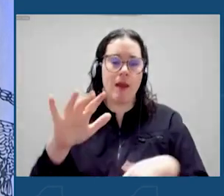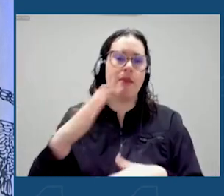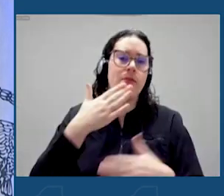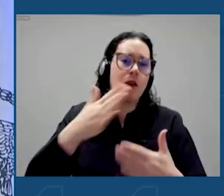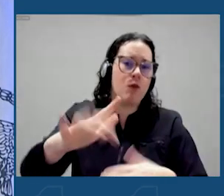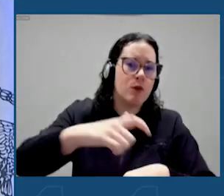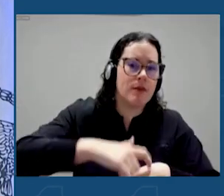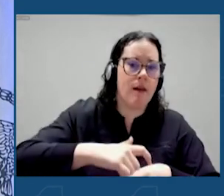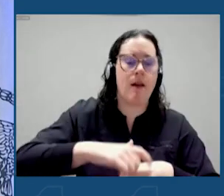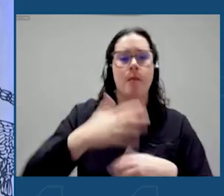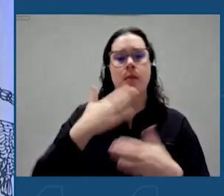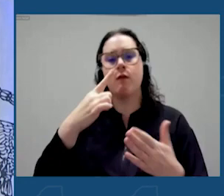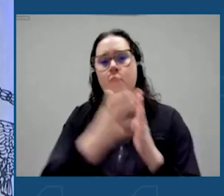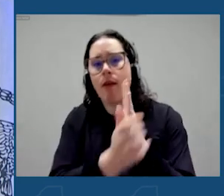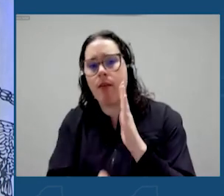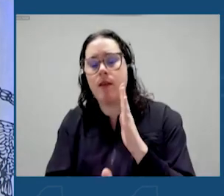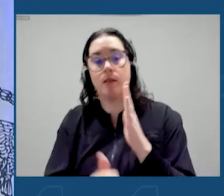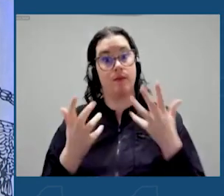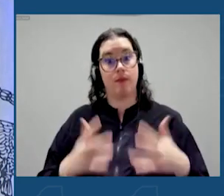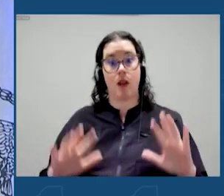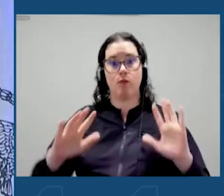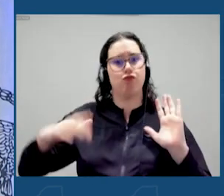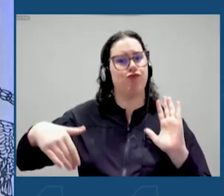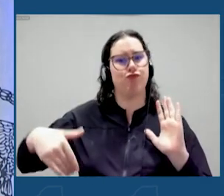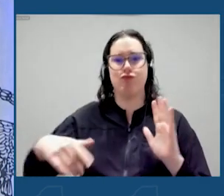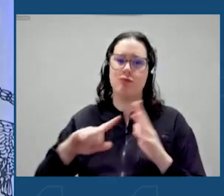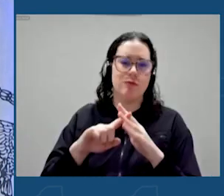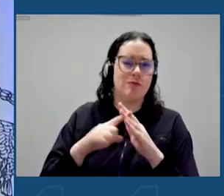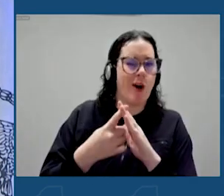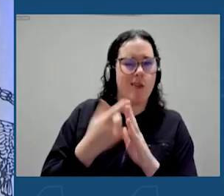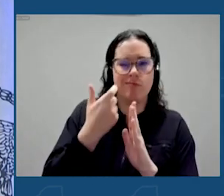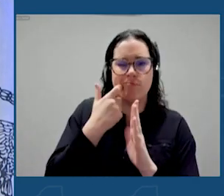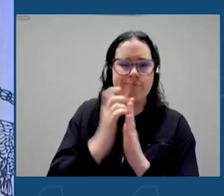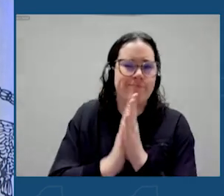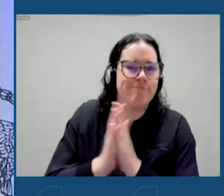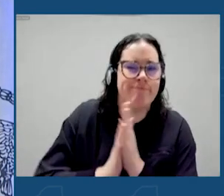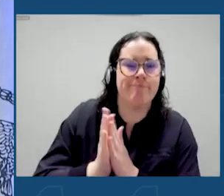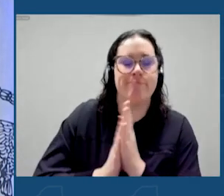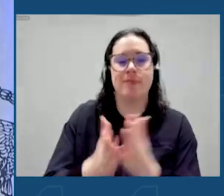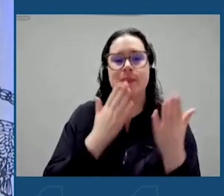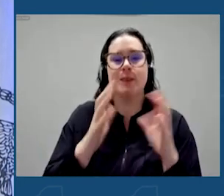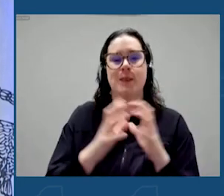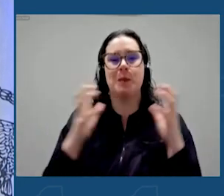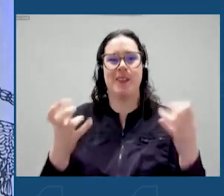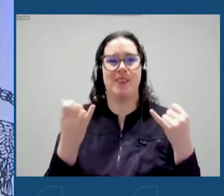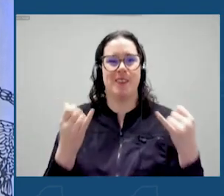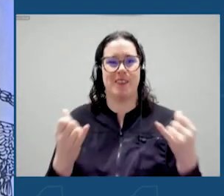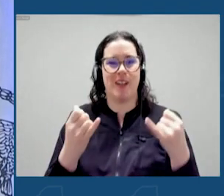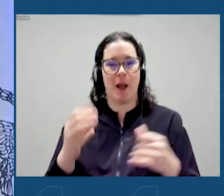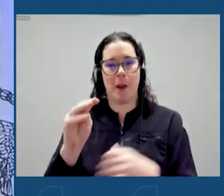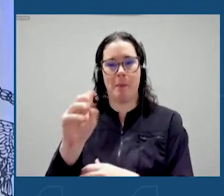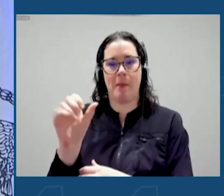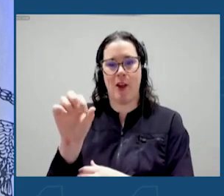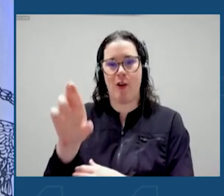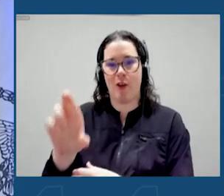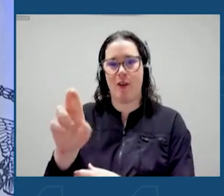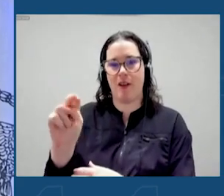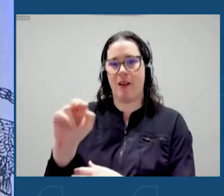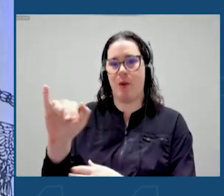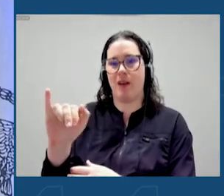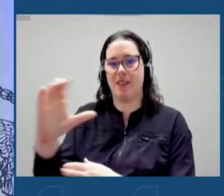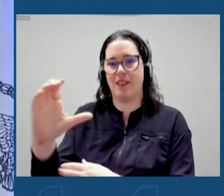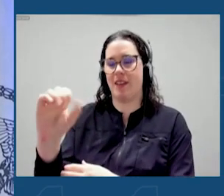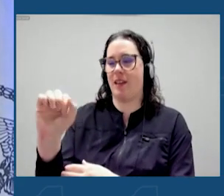not done yet. We're just getting warmed up. Thank you very much. With that, let me bring up the Mayor of New York City, Mayor Eric